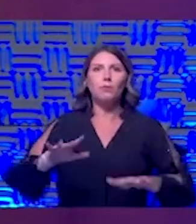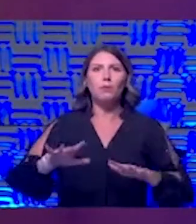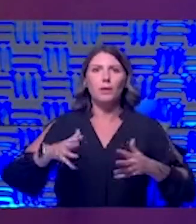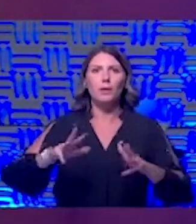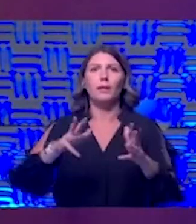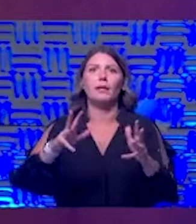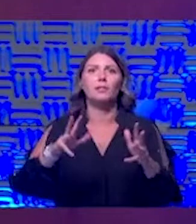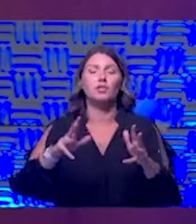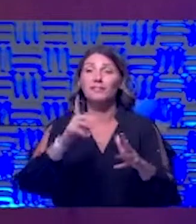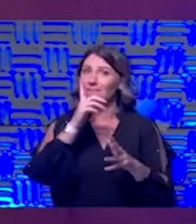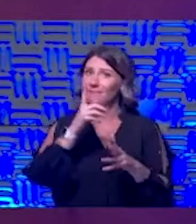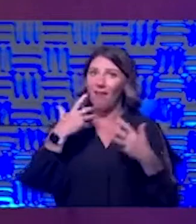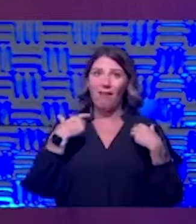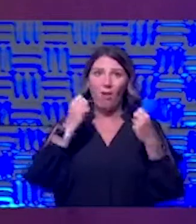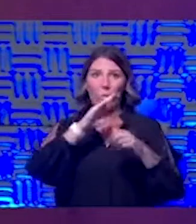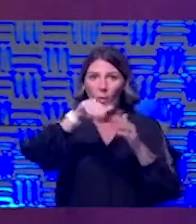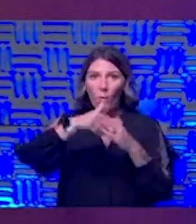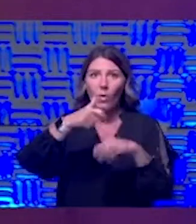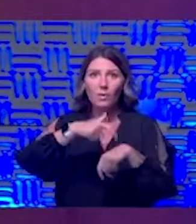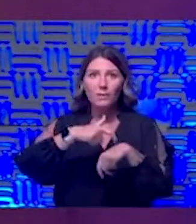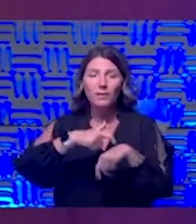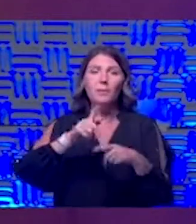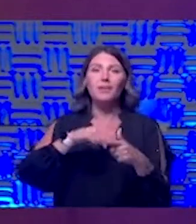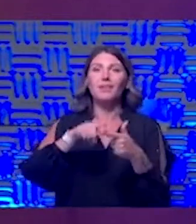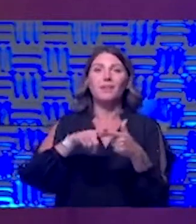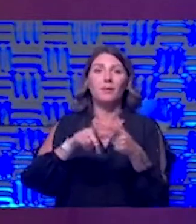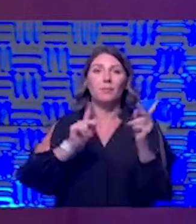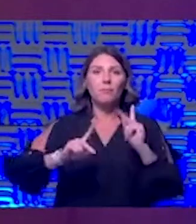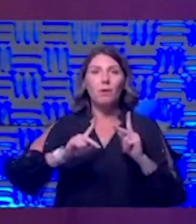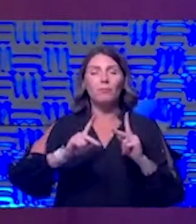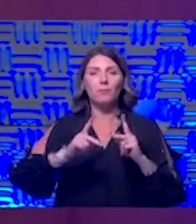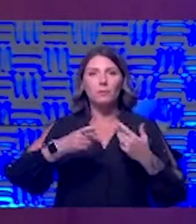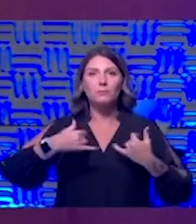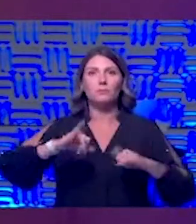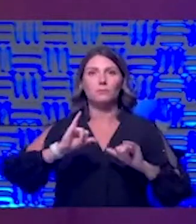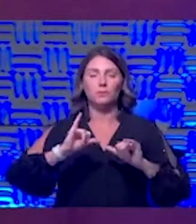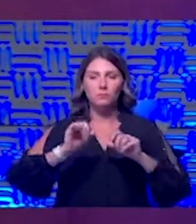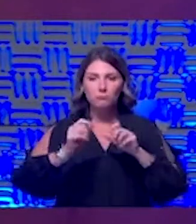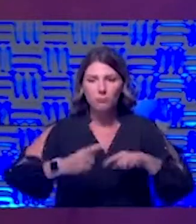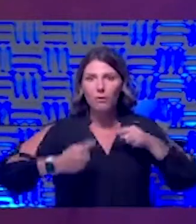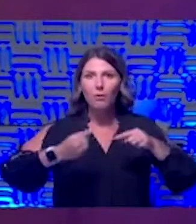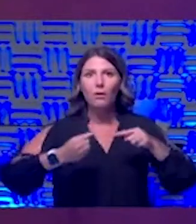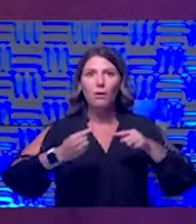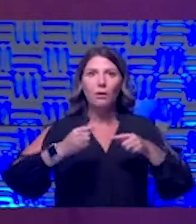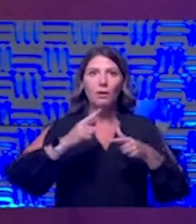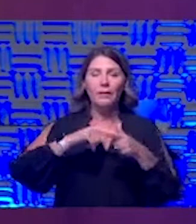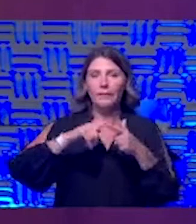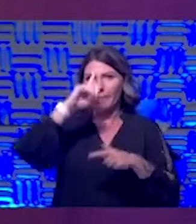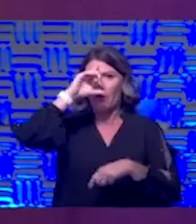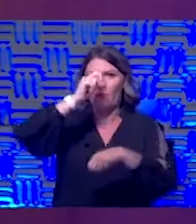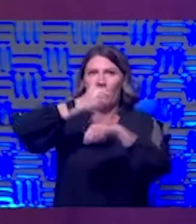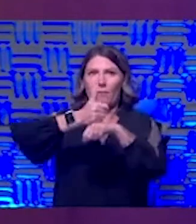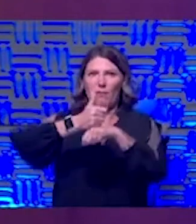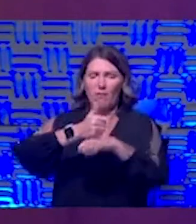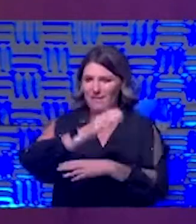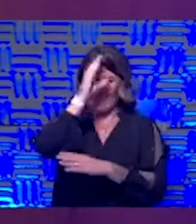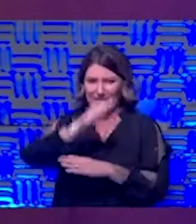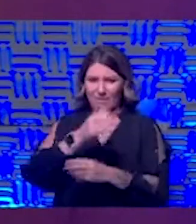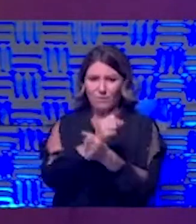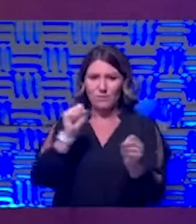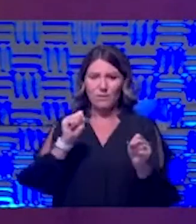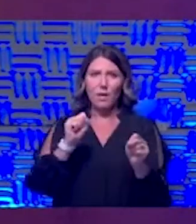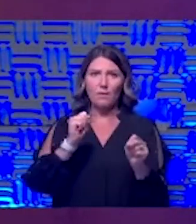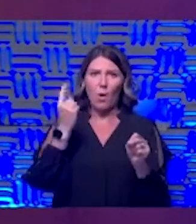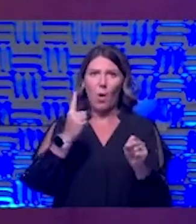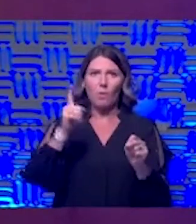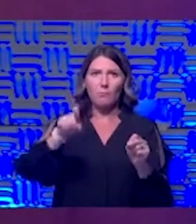the time. And that's where you see people really start to have a lot of hardship, is when they get in that mindset of, I'm never safe. I always have to have these